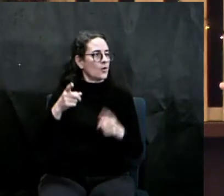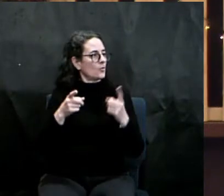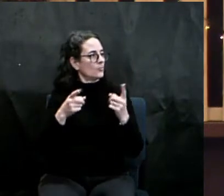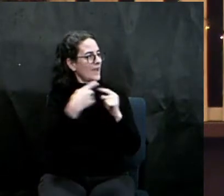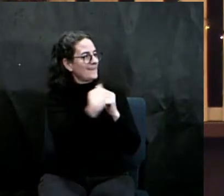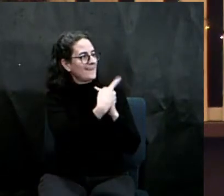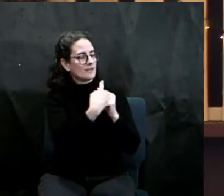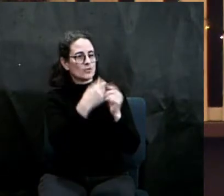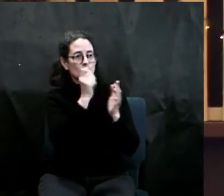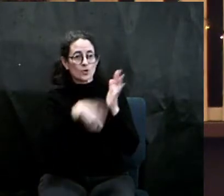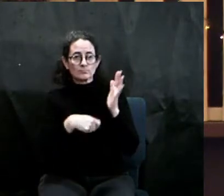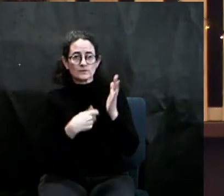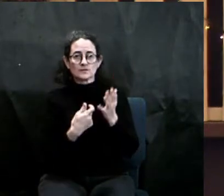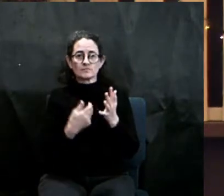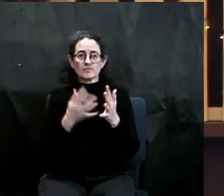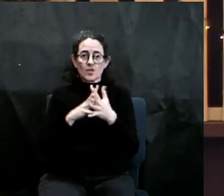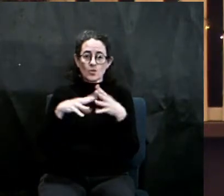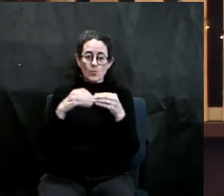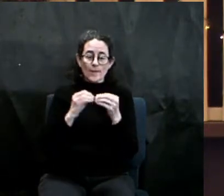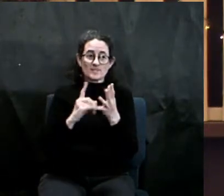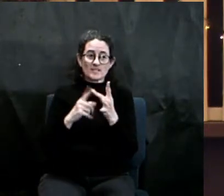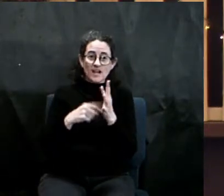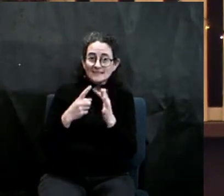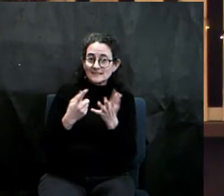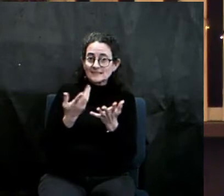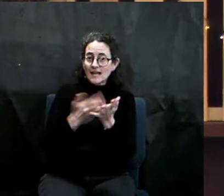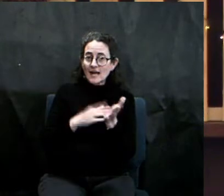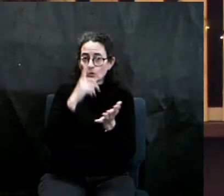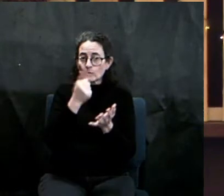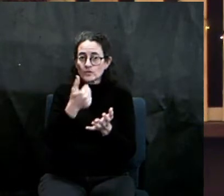our website? Maybe you've got some good ideas.